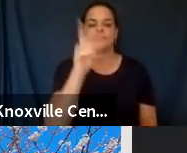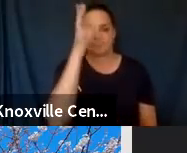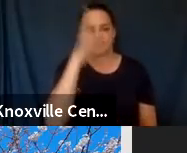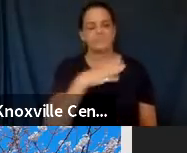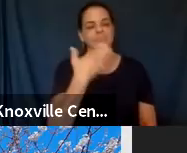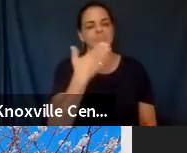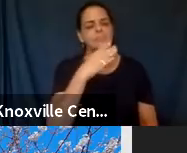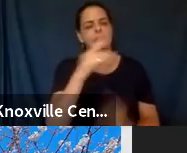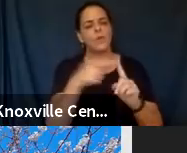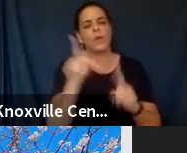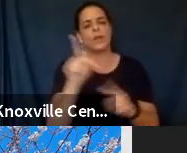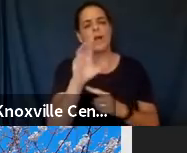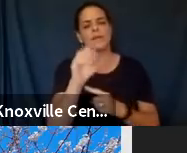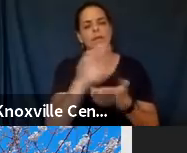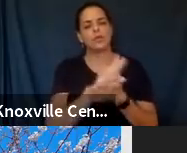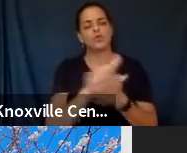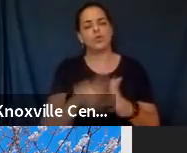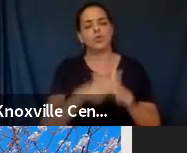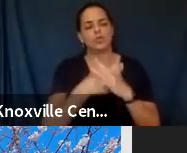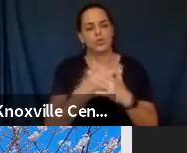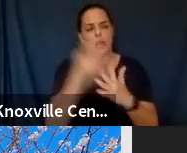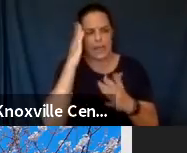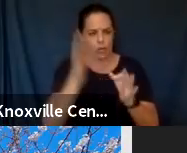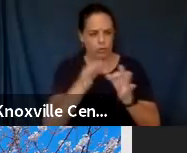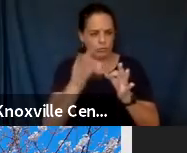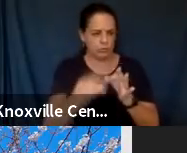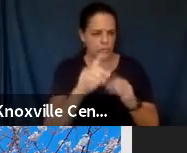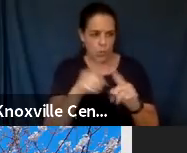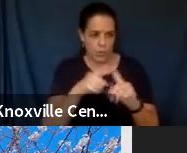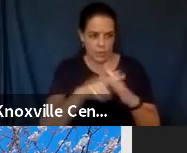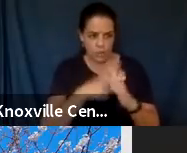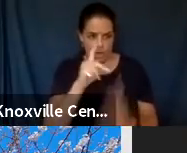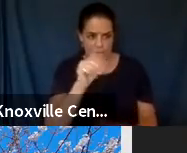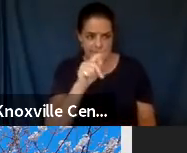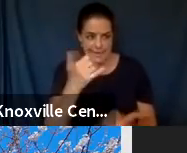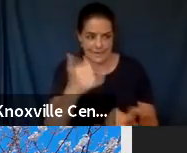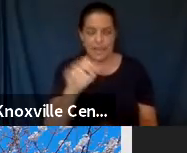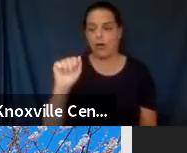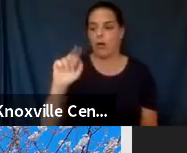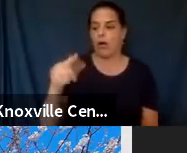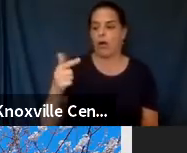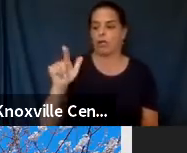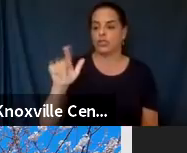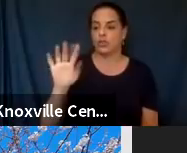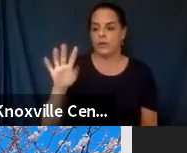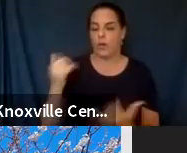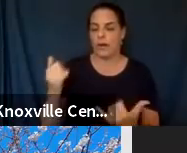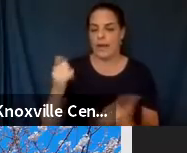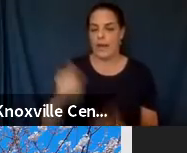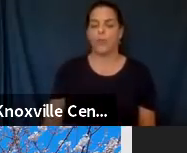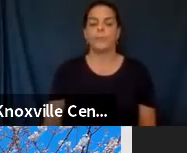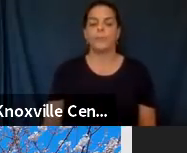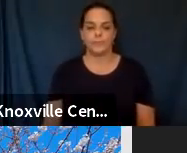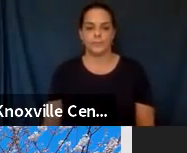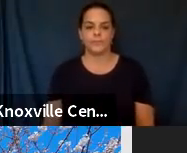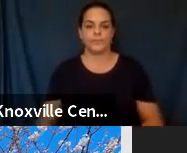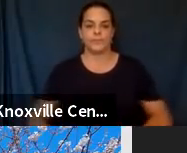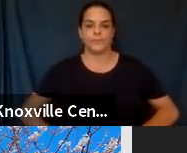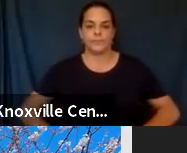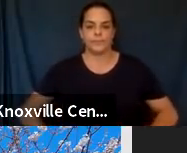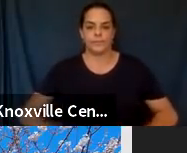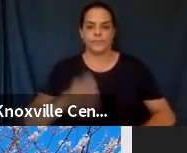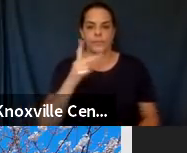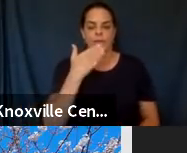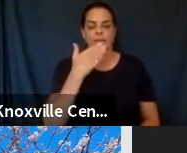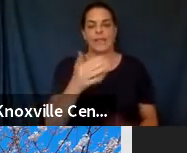me, when does the Knox County school start? I know it got shifted, but what's the start date? 24th of August. Oh, yes. Okay. Thank